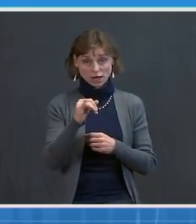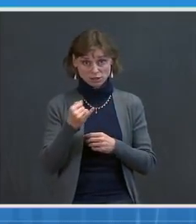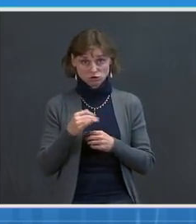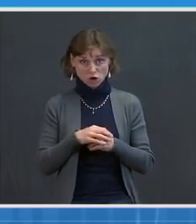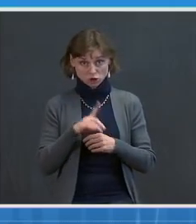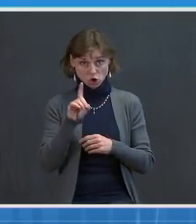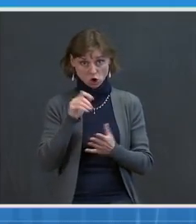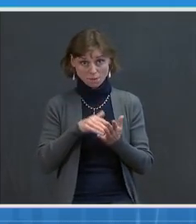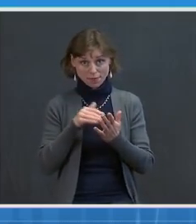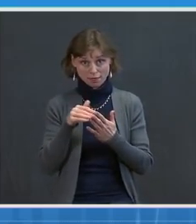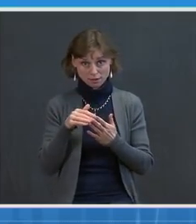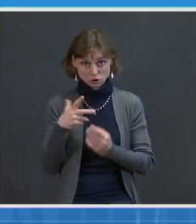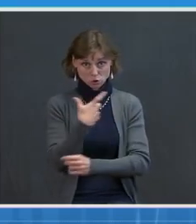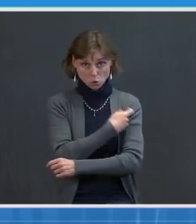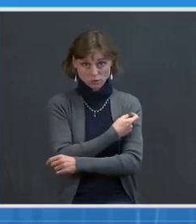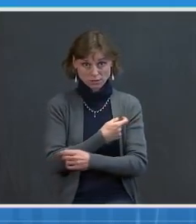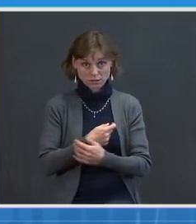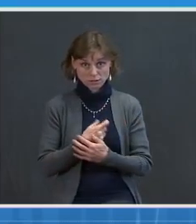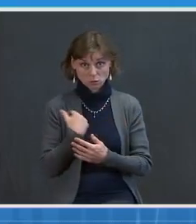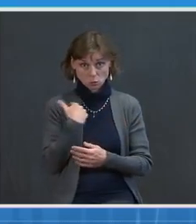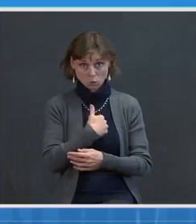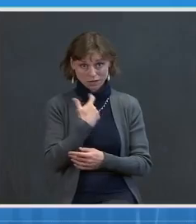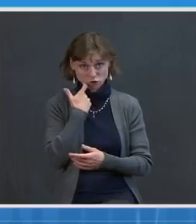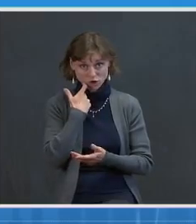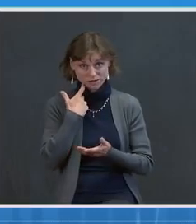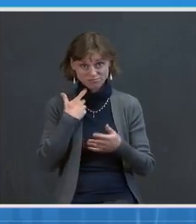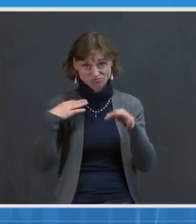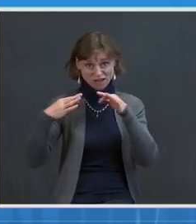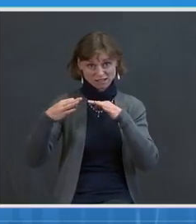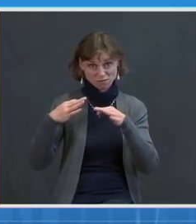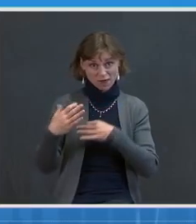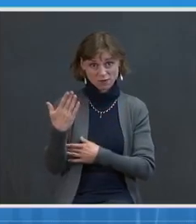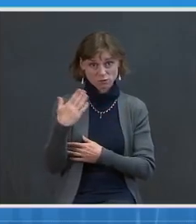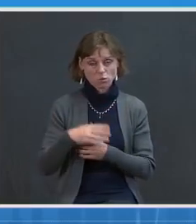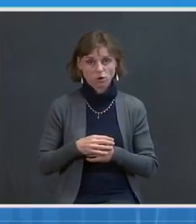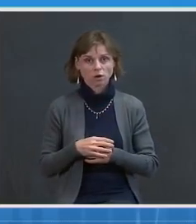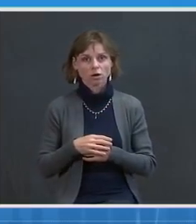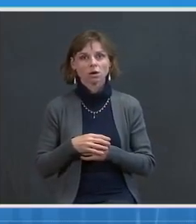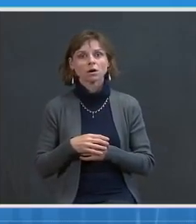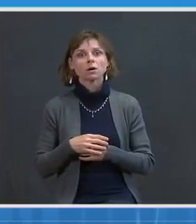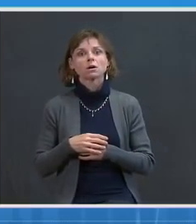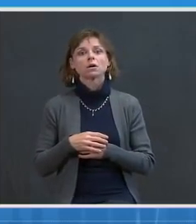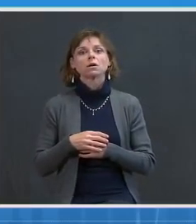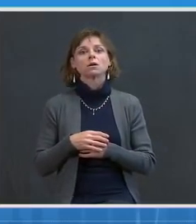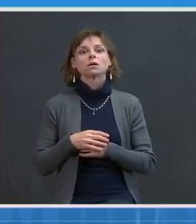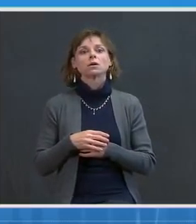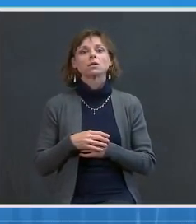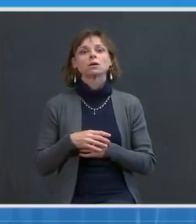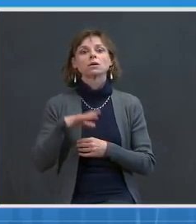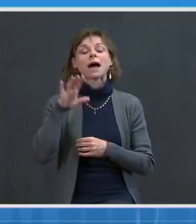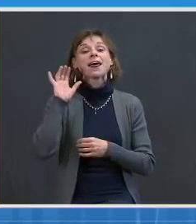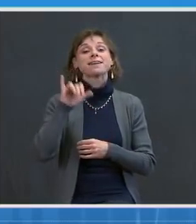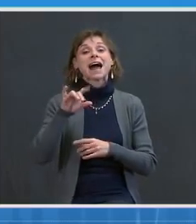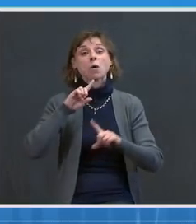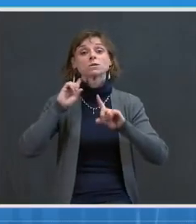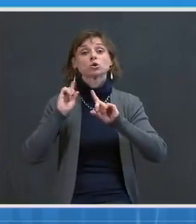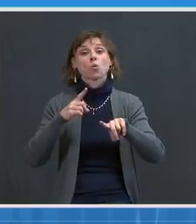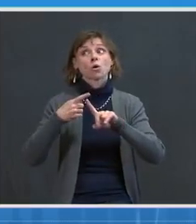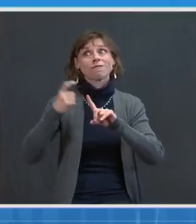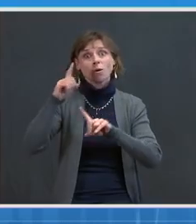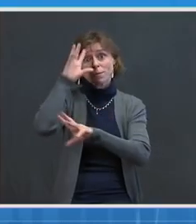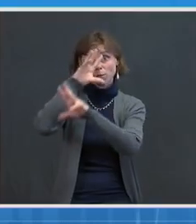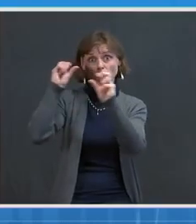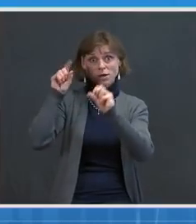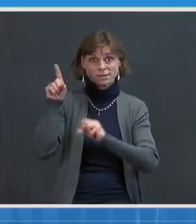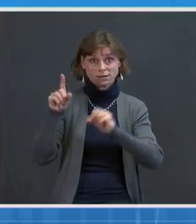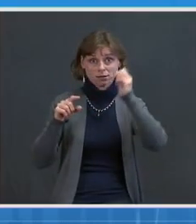million doses that we discussed this morning was a recent order given by the president to